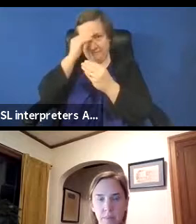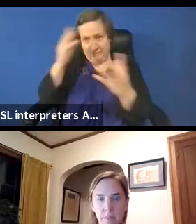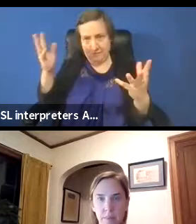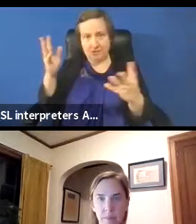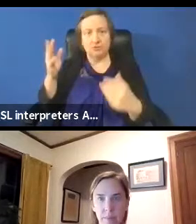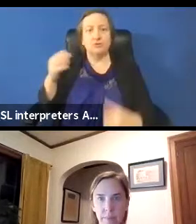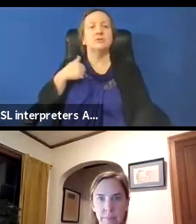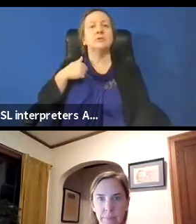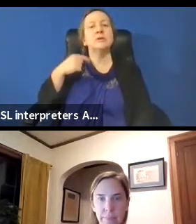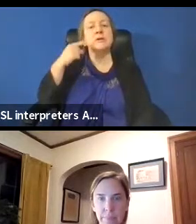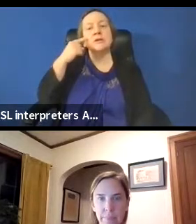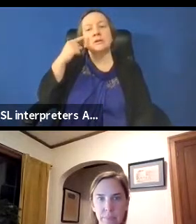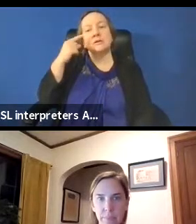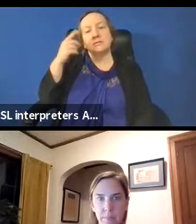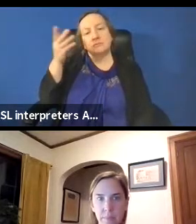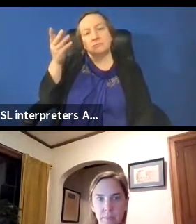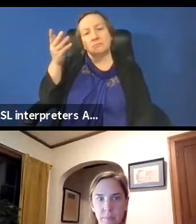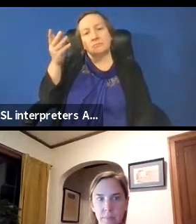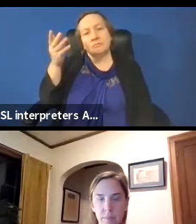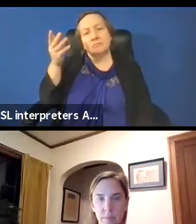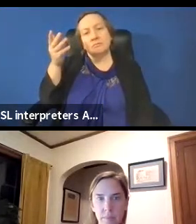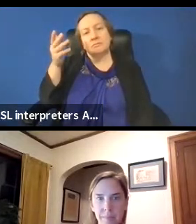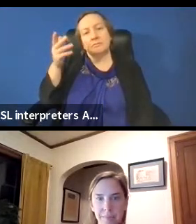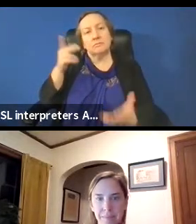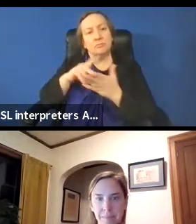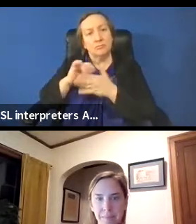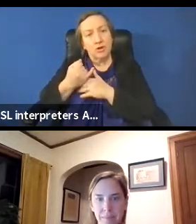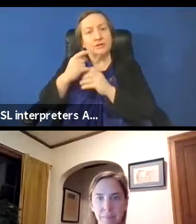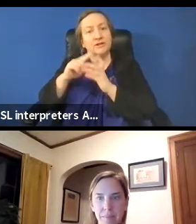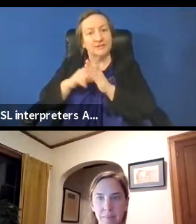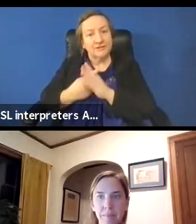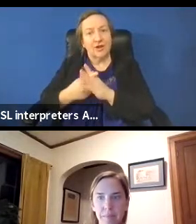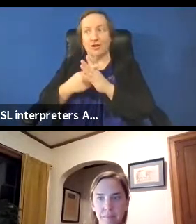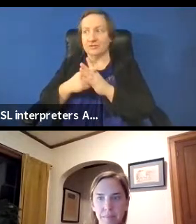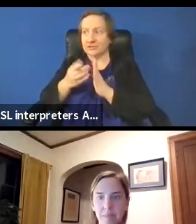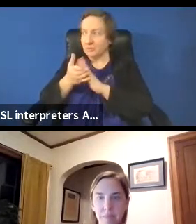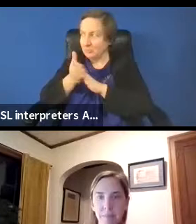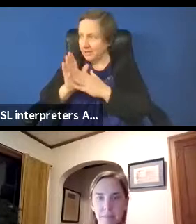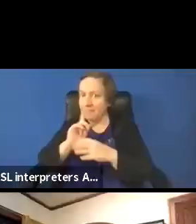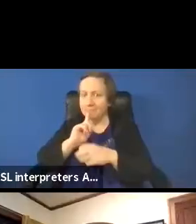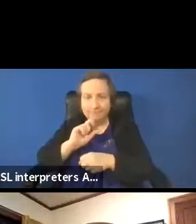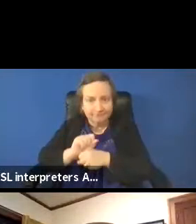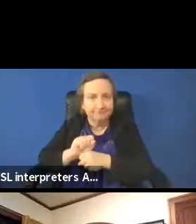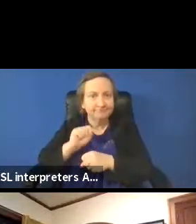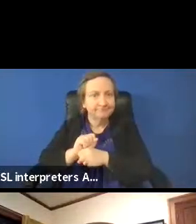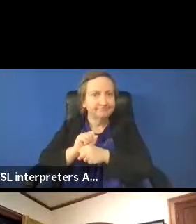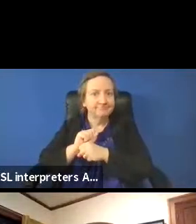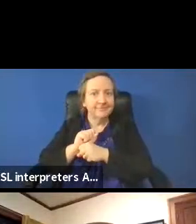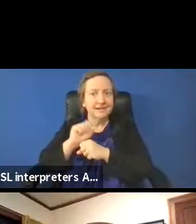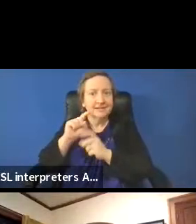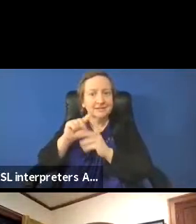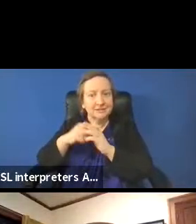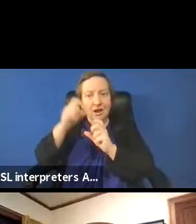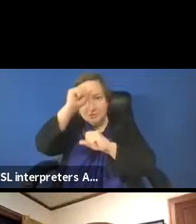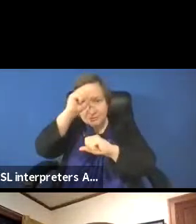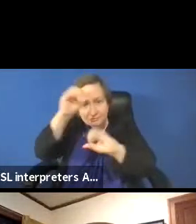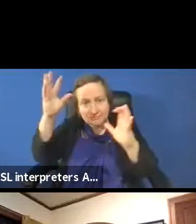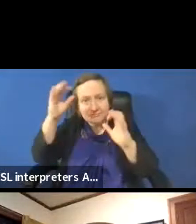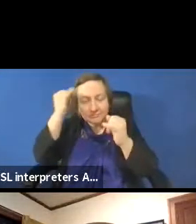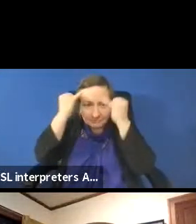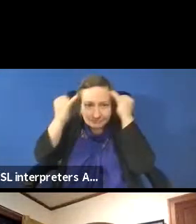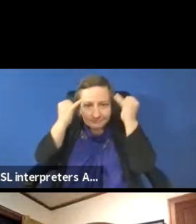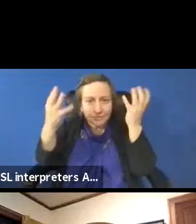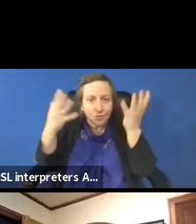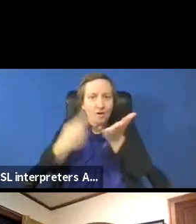this is like where the project starts to get real and we can start to kind of envision what we've been talking about for a